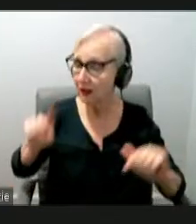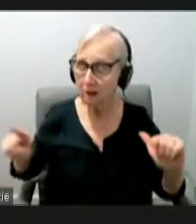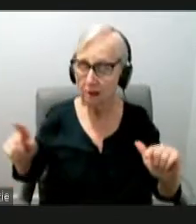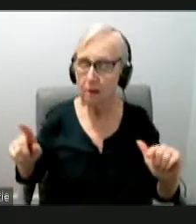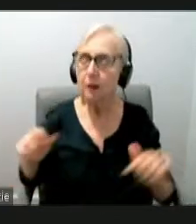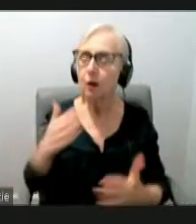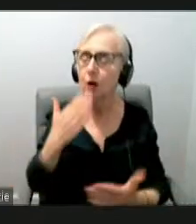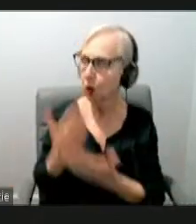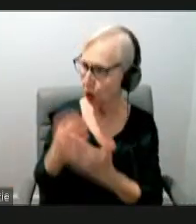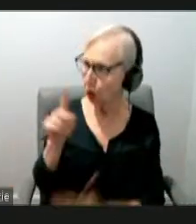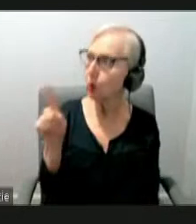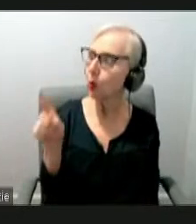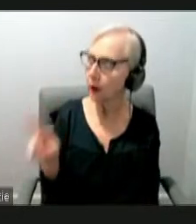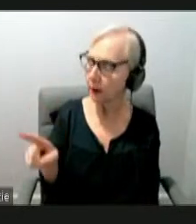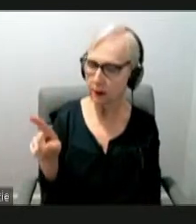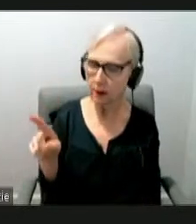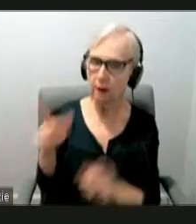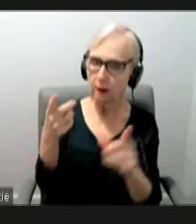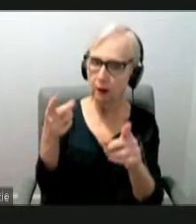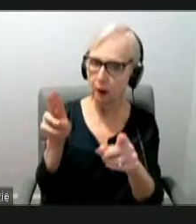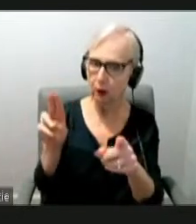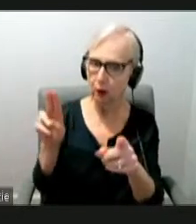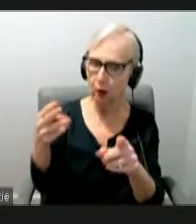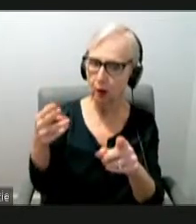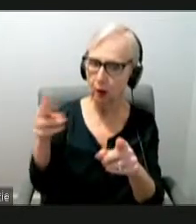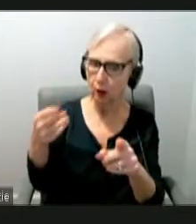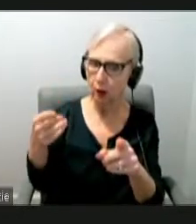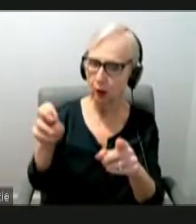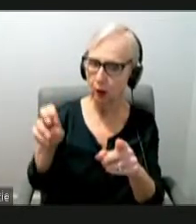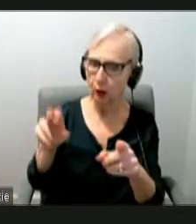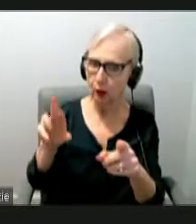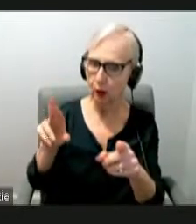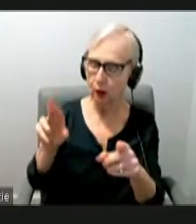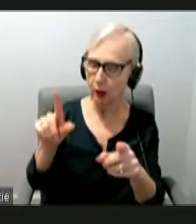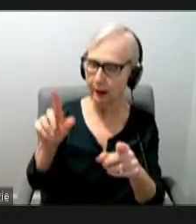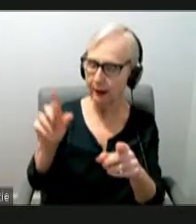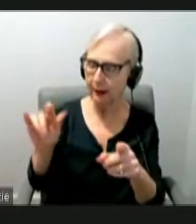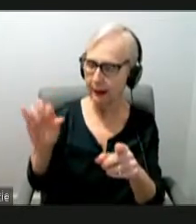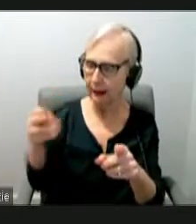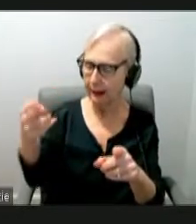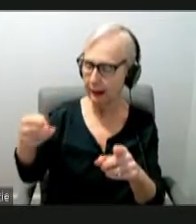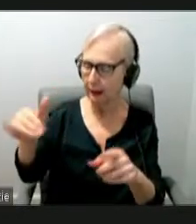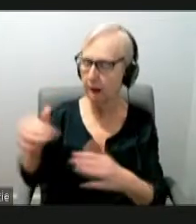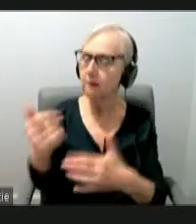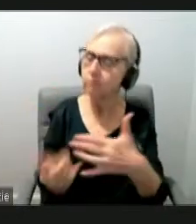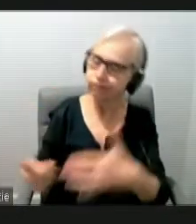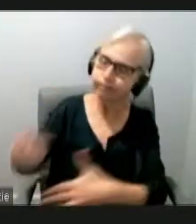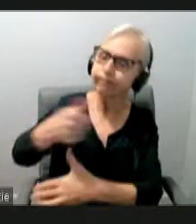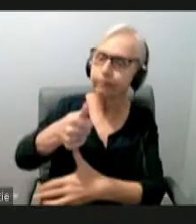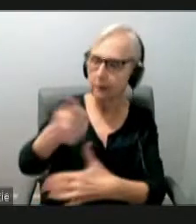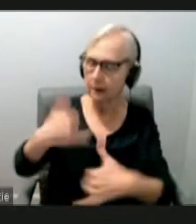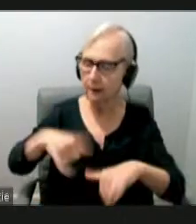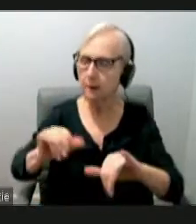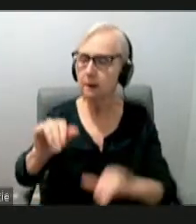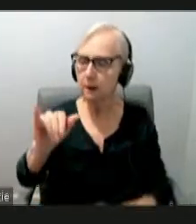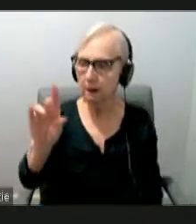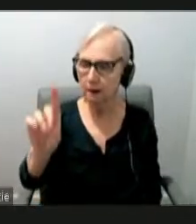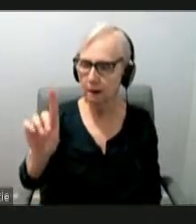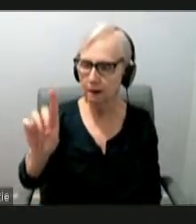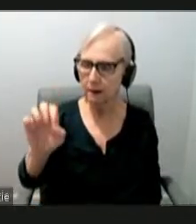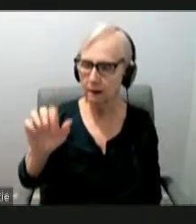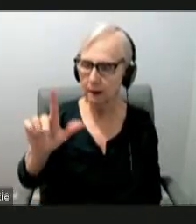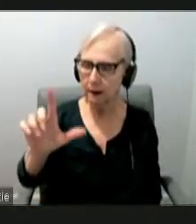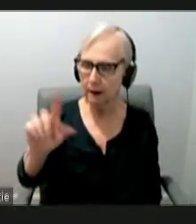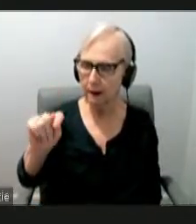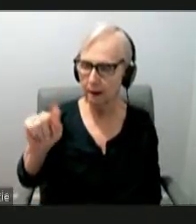Yeah, great question. At this point, we really continue to see the Delta variant dominate here in Colorado. Last week, our data showed